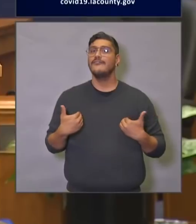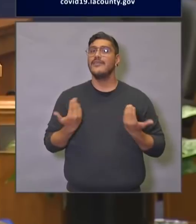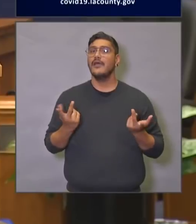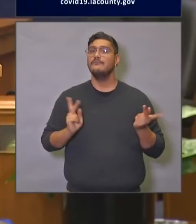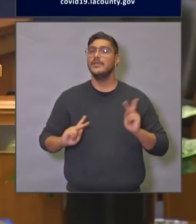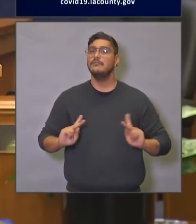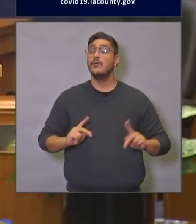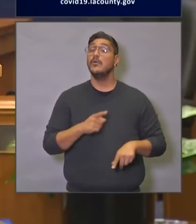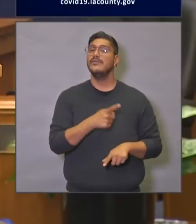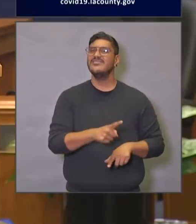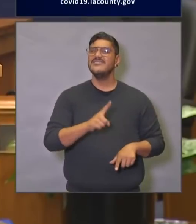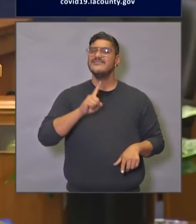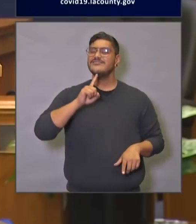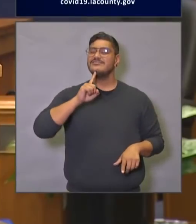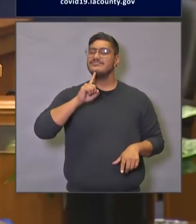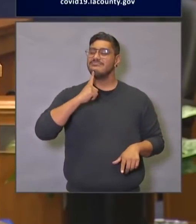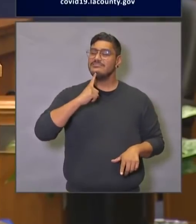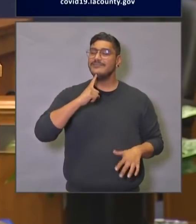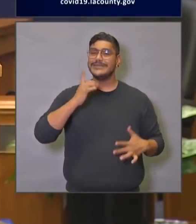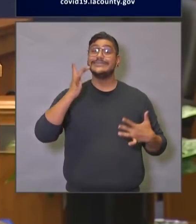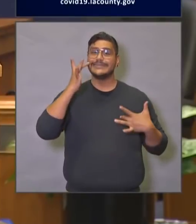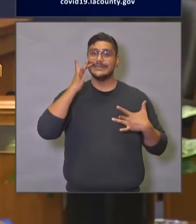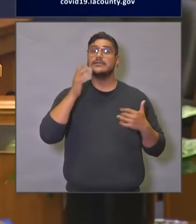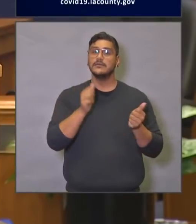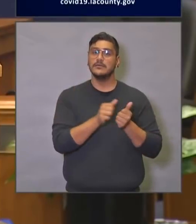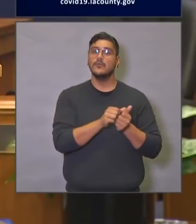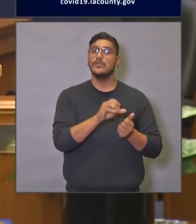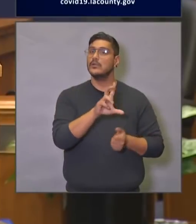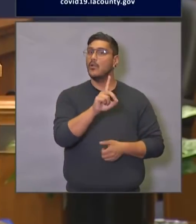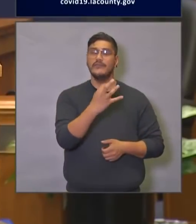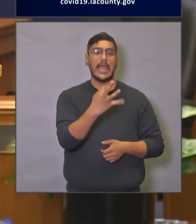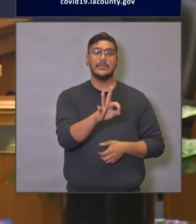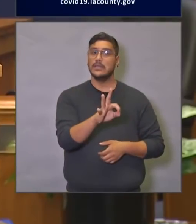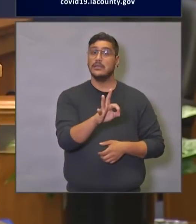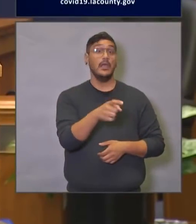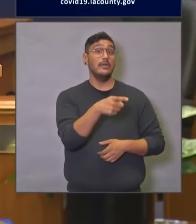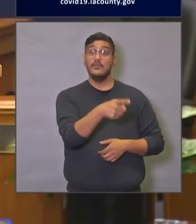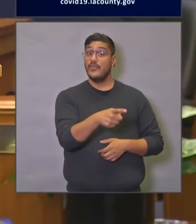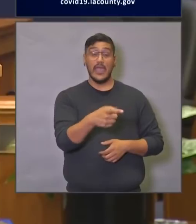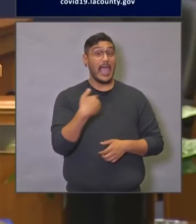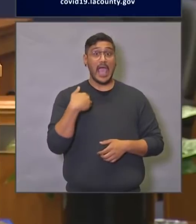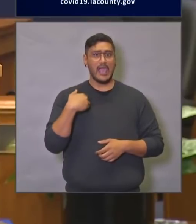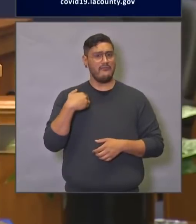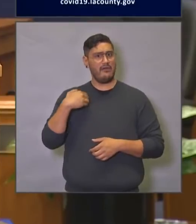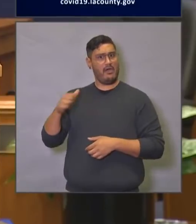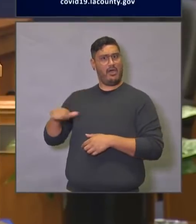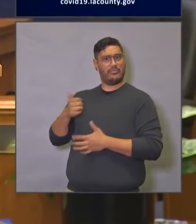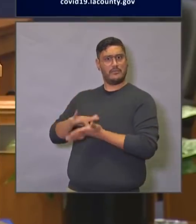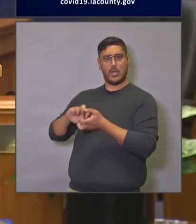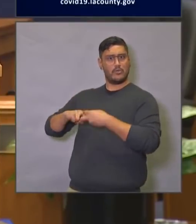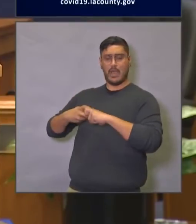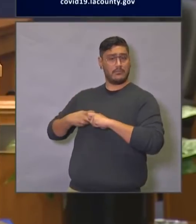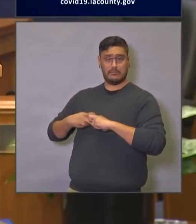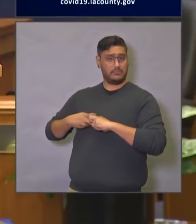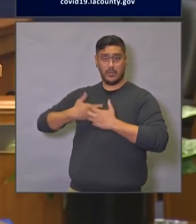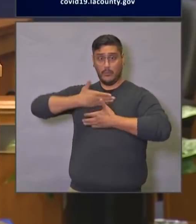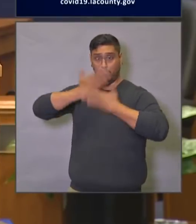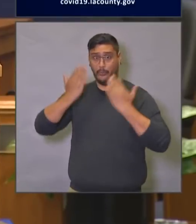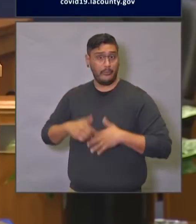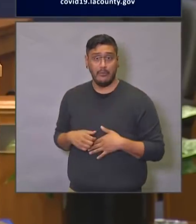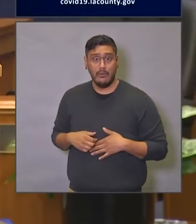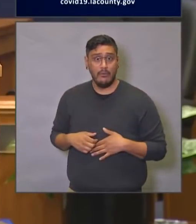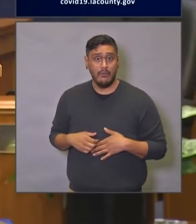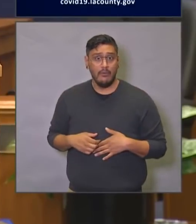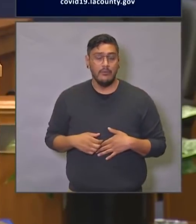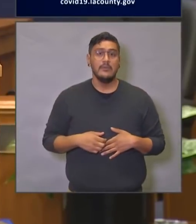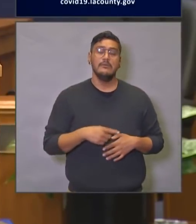devastating illness with COVID-19. They didn't have underlying health conditions. They ended up in the hospital for a while, and it's taking